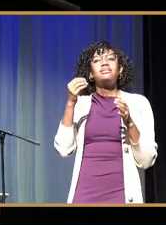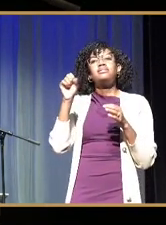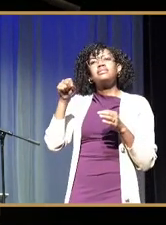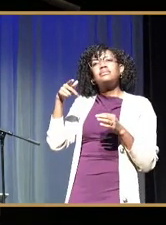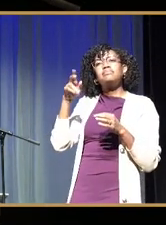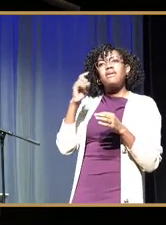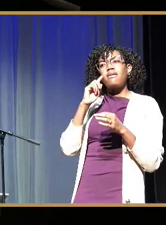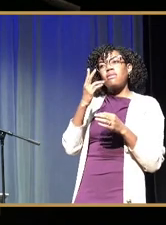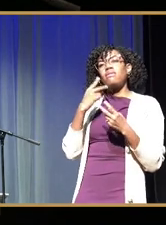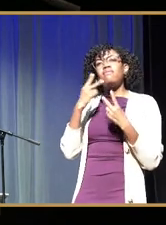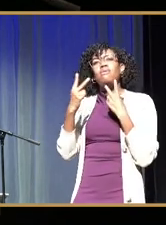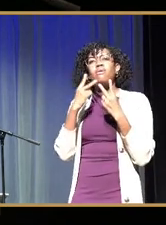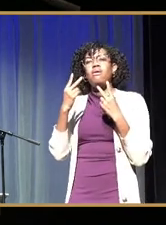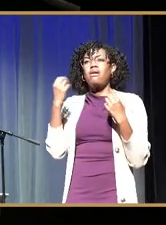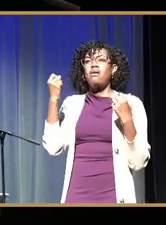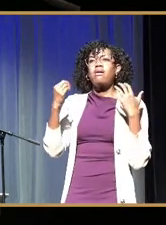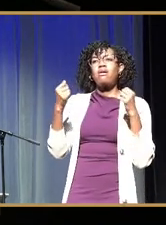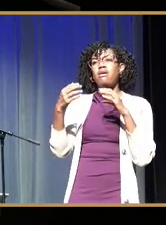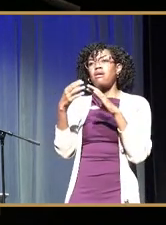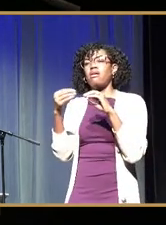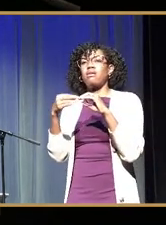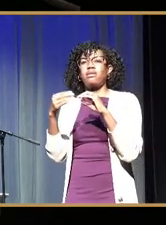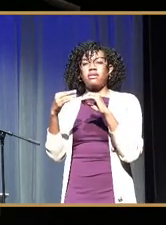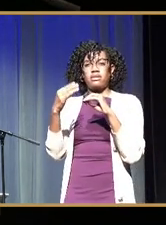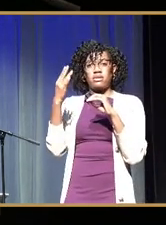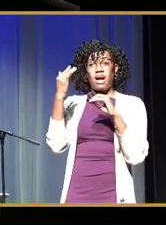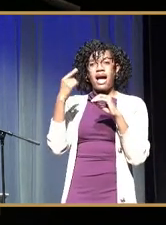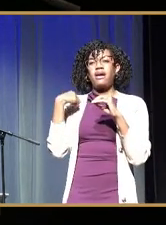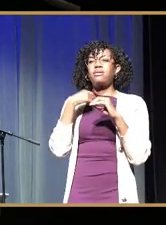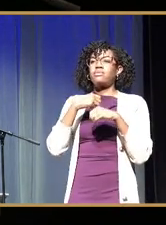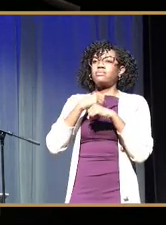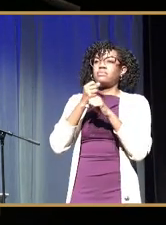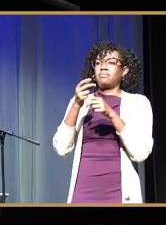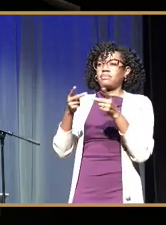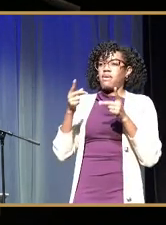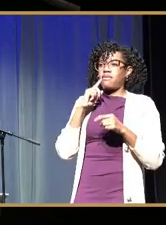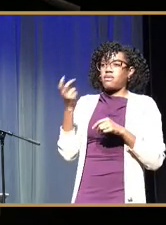communities, because it's through our arts that we create a space at the table.